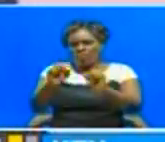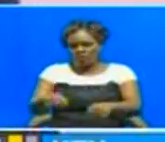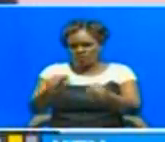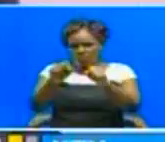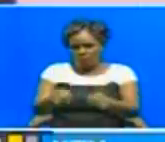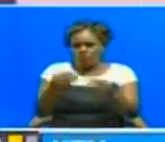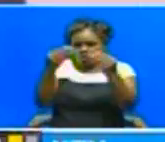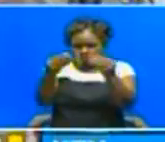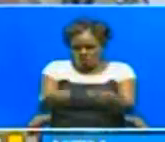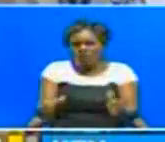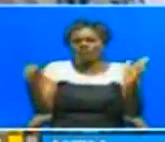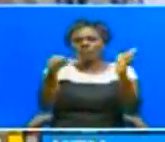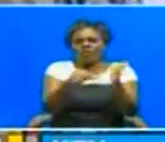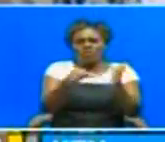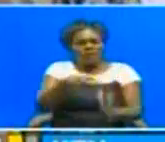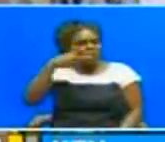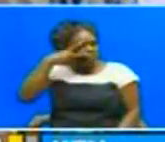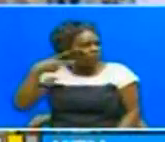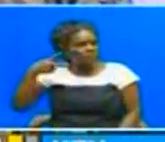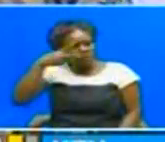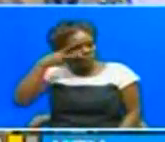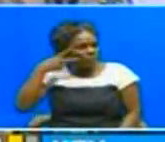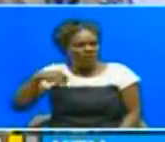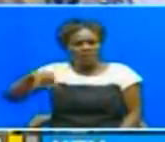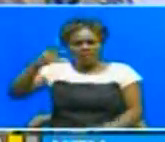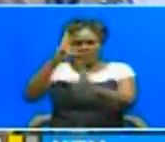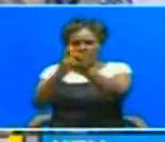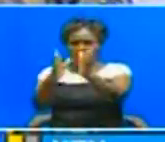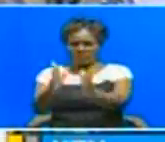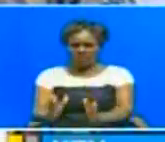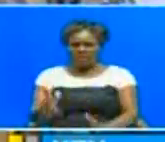is a step closer in fighting terrorism in the country. Ian Wafula, KTN.